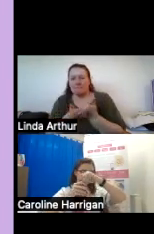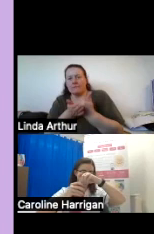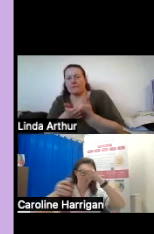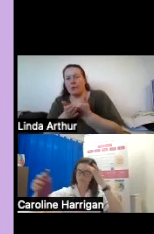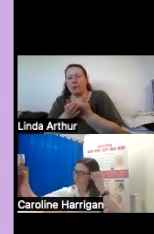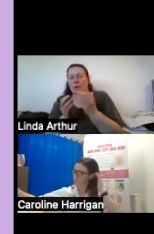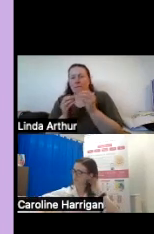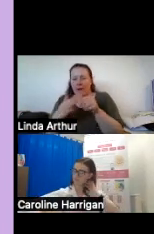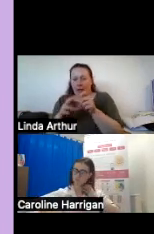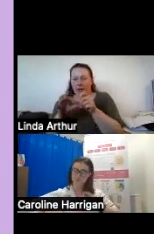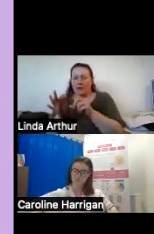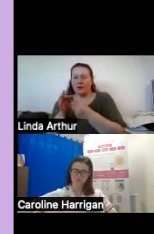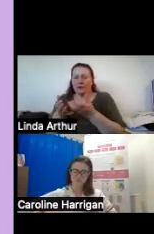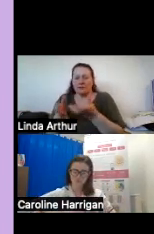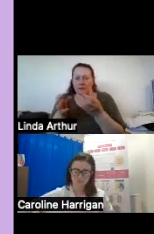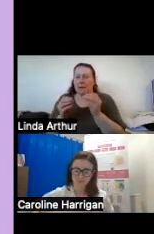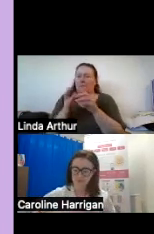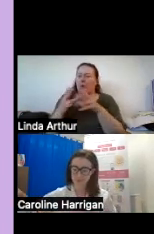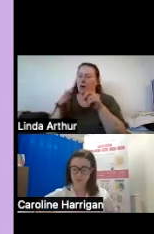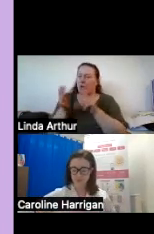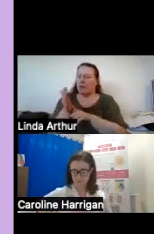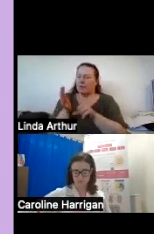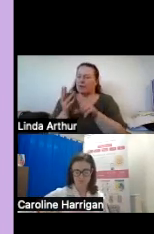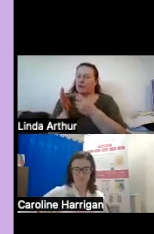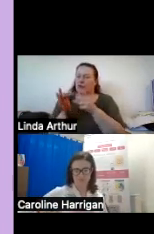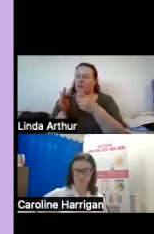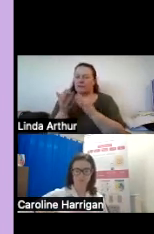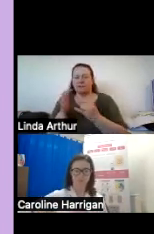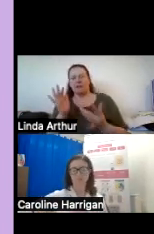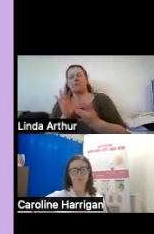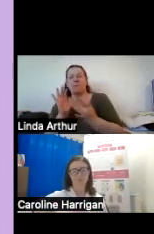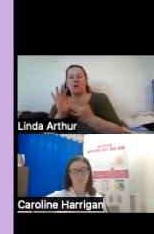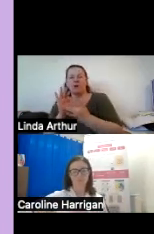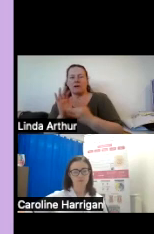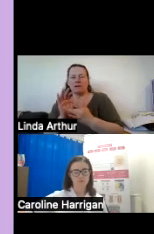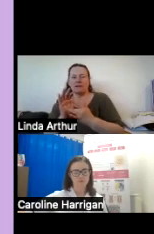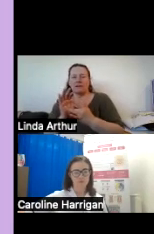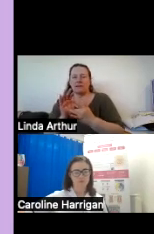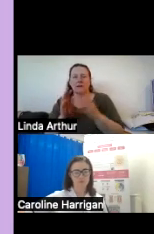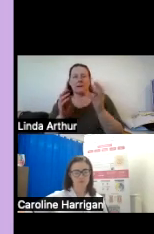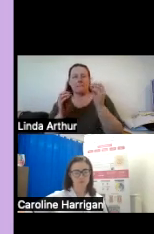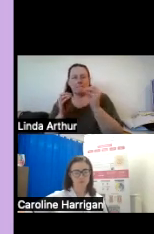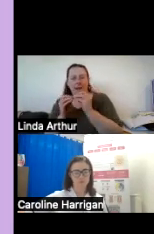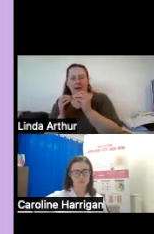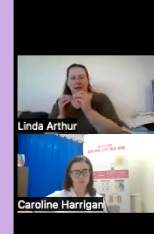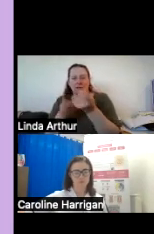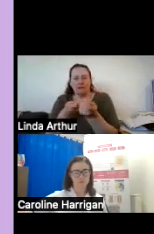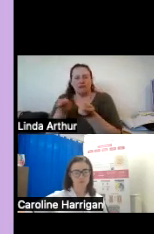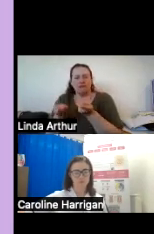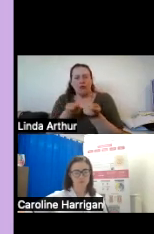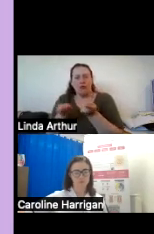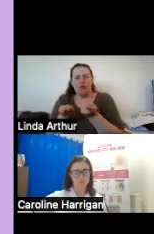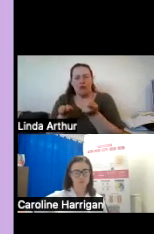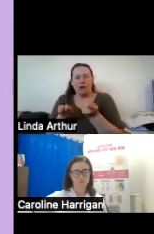bladder, bowel and uterus, and play an important role in bladder and bowel control